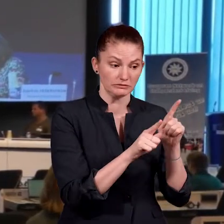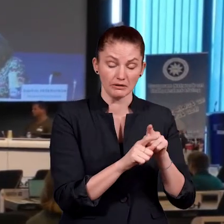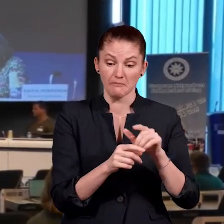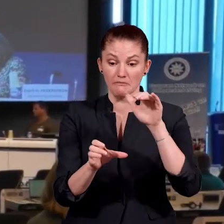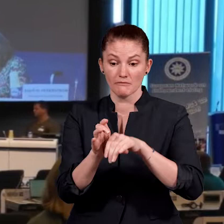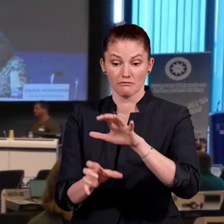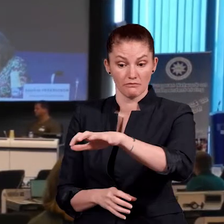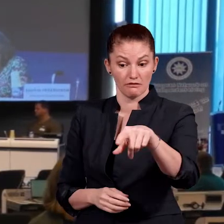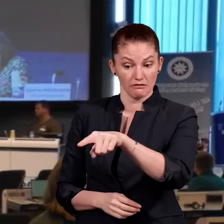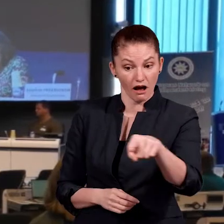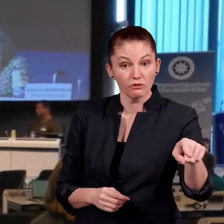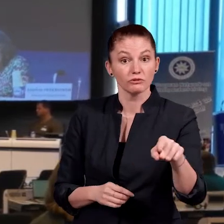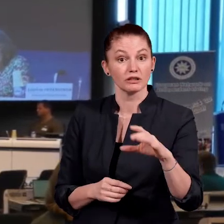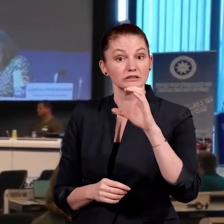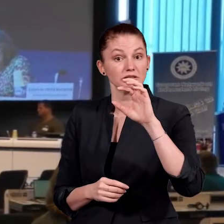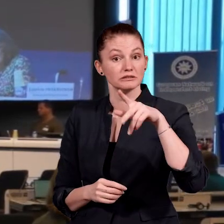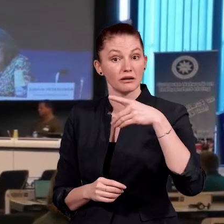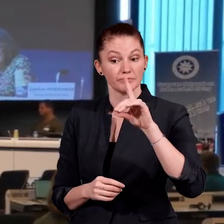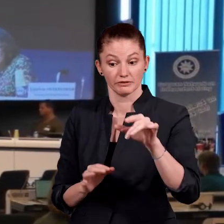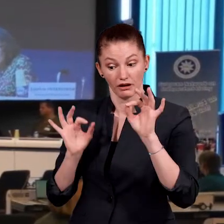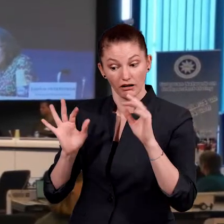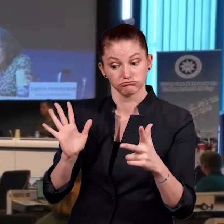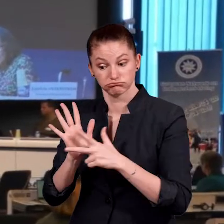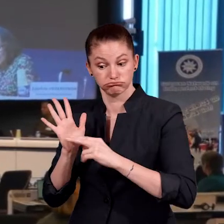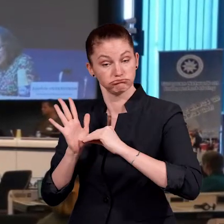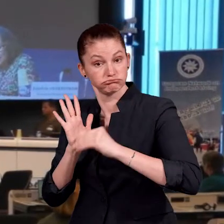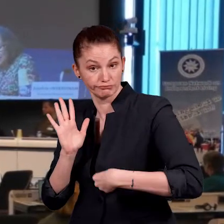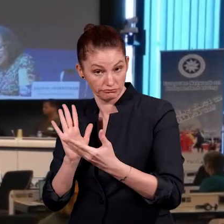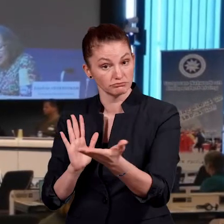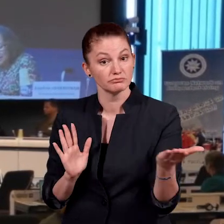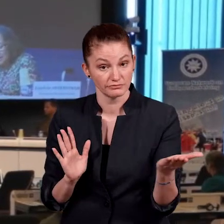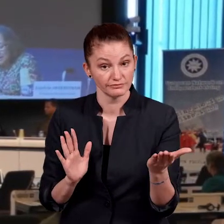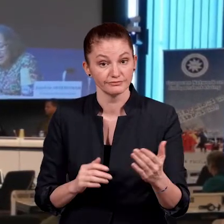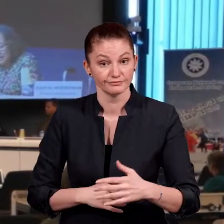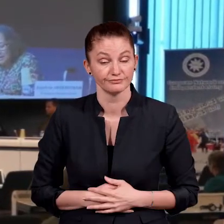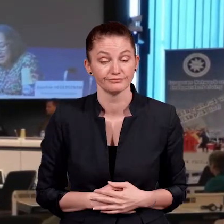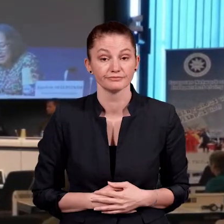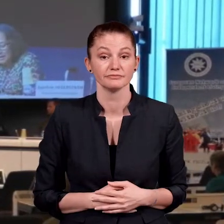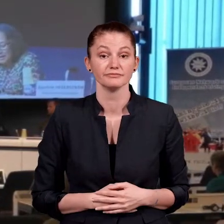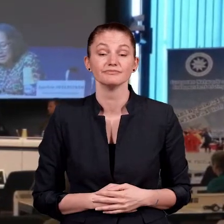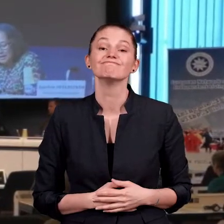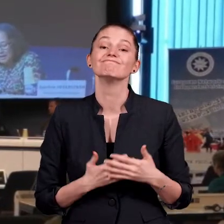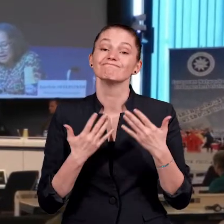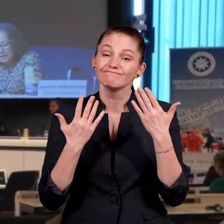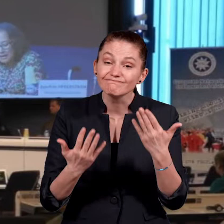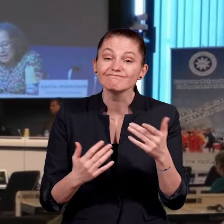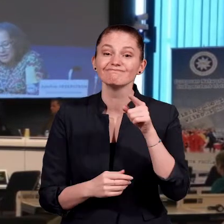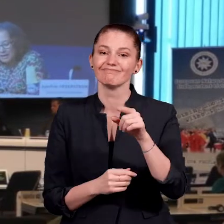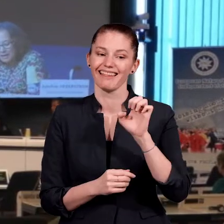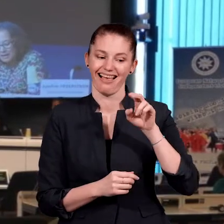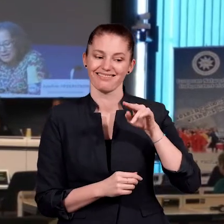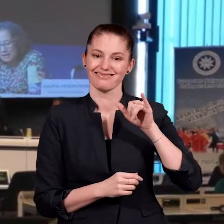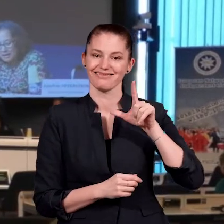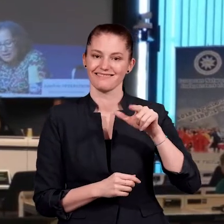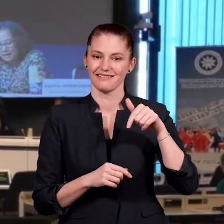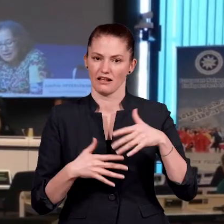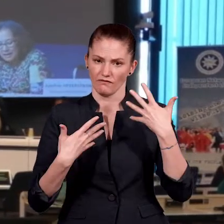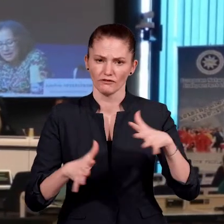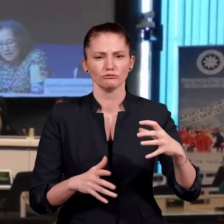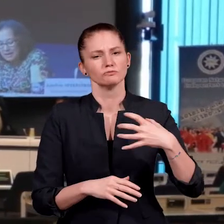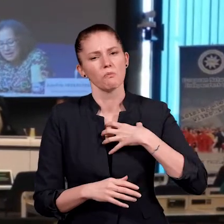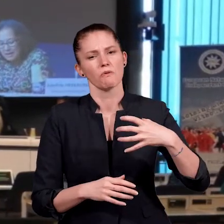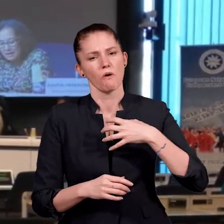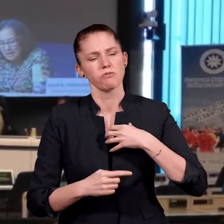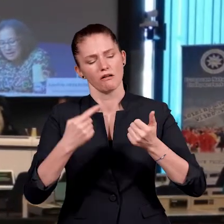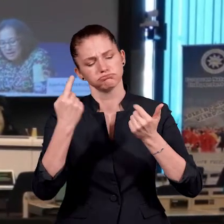the European Commission has not found a single breach of EU law in response to the many complaints